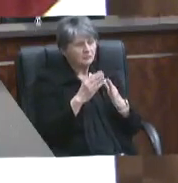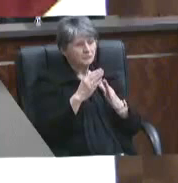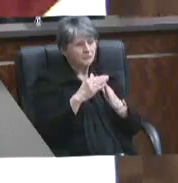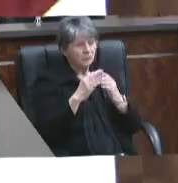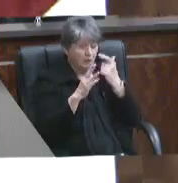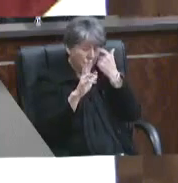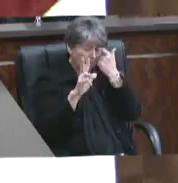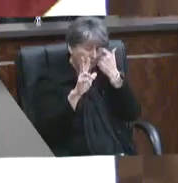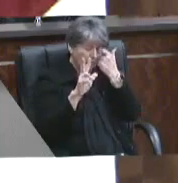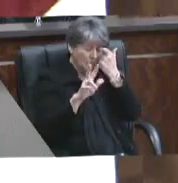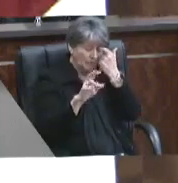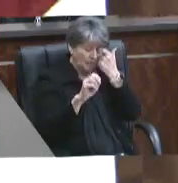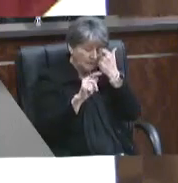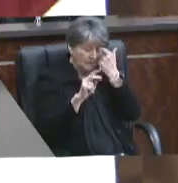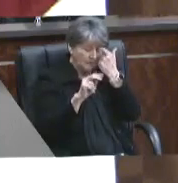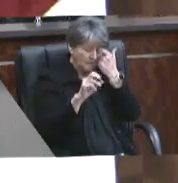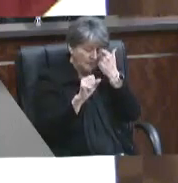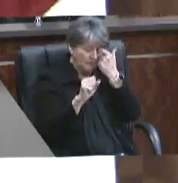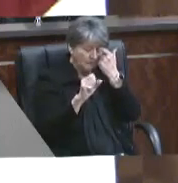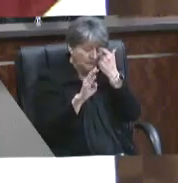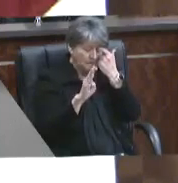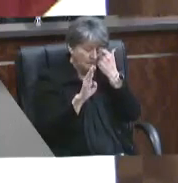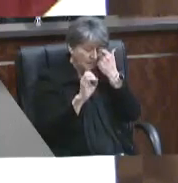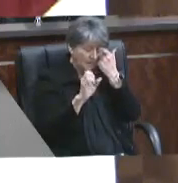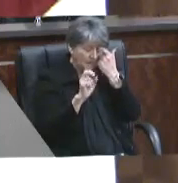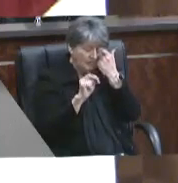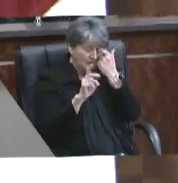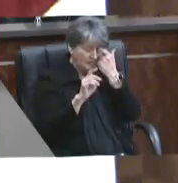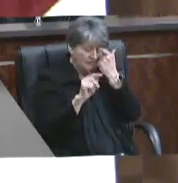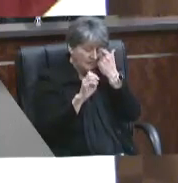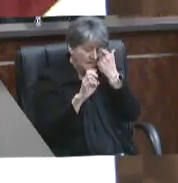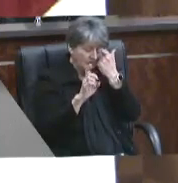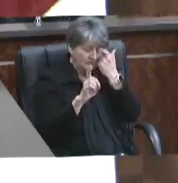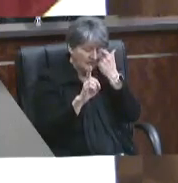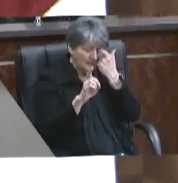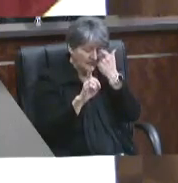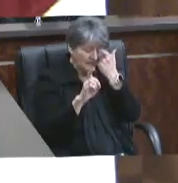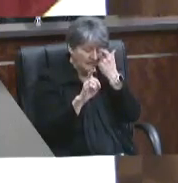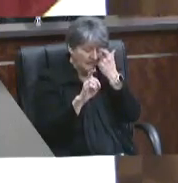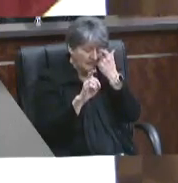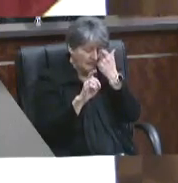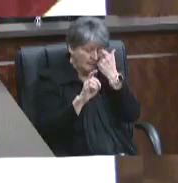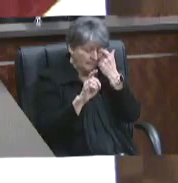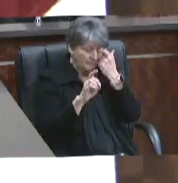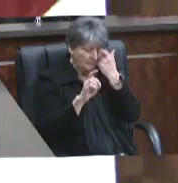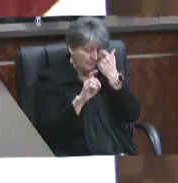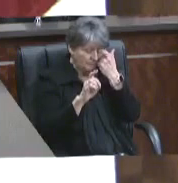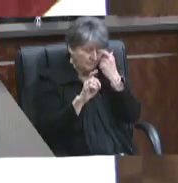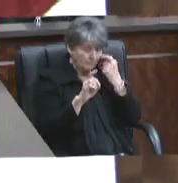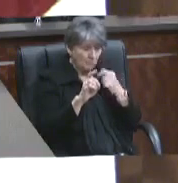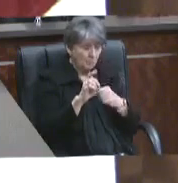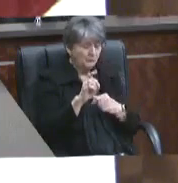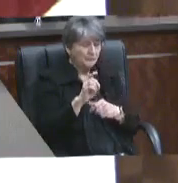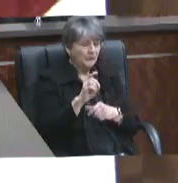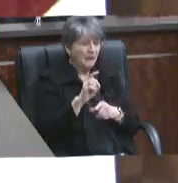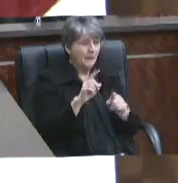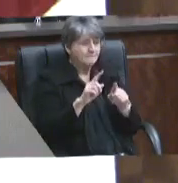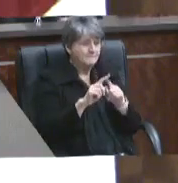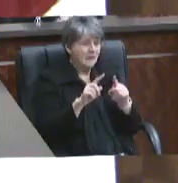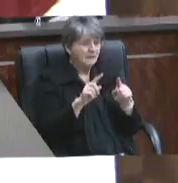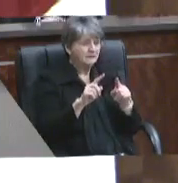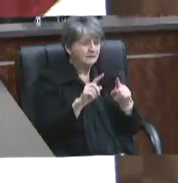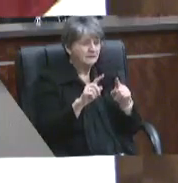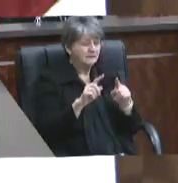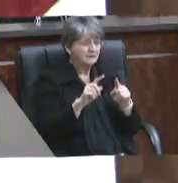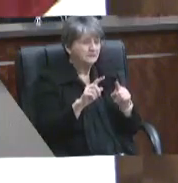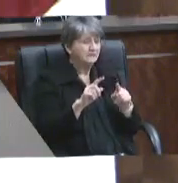indicted on felony charges, including conspiracy to defraud the United States that could send them in prison. Unfortunately, though, they did not send